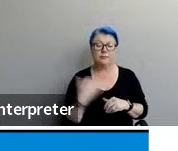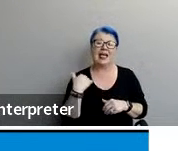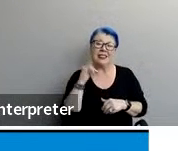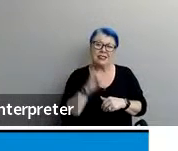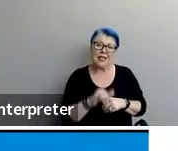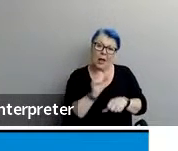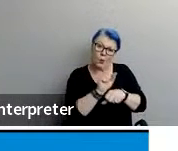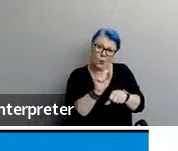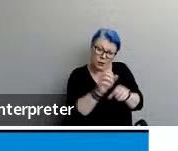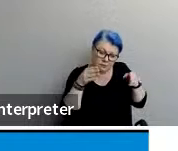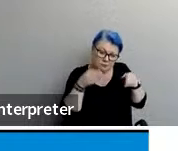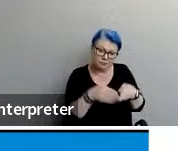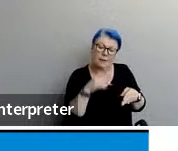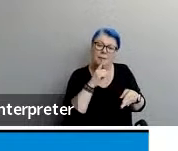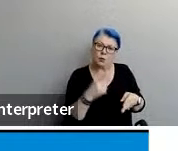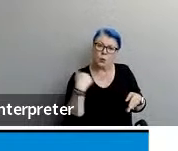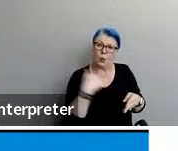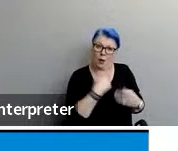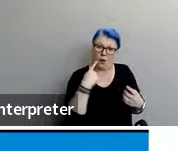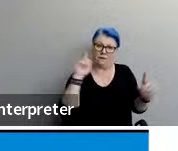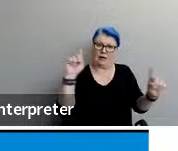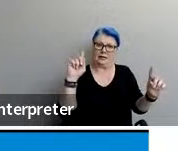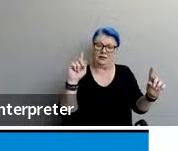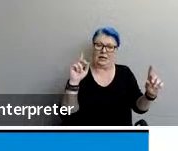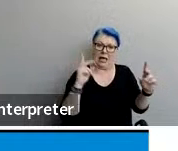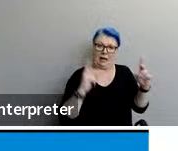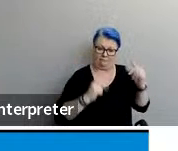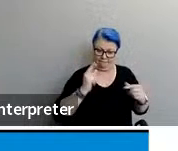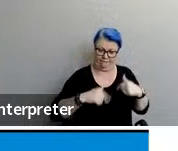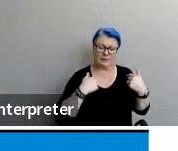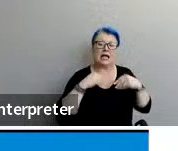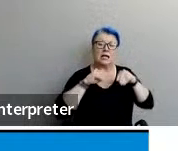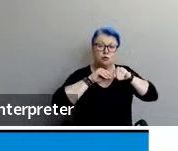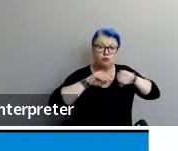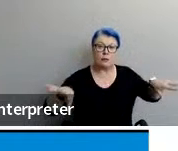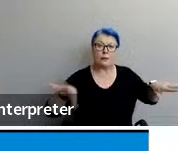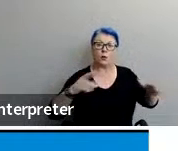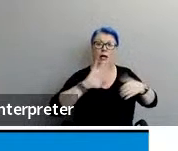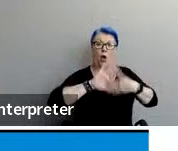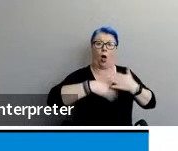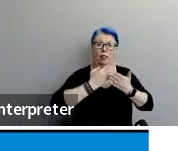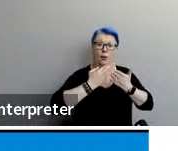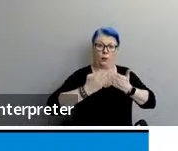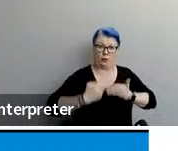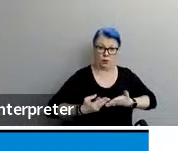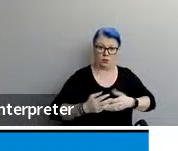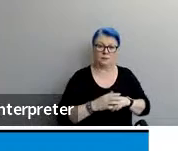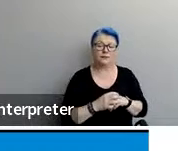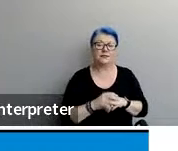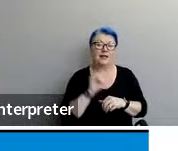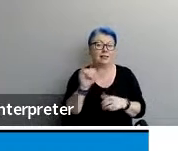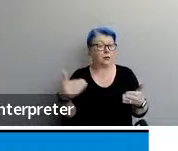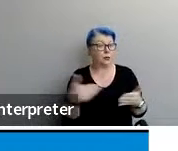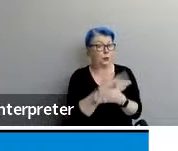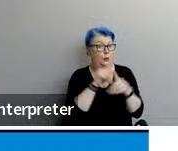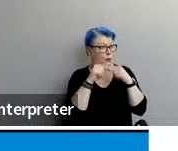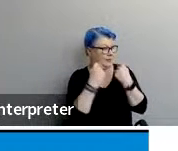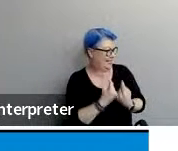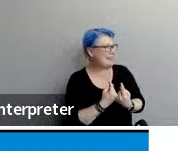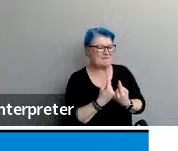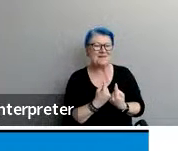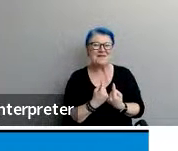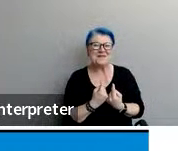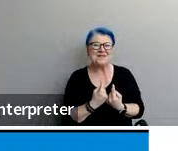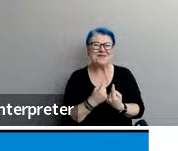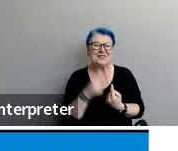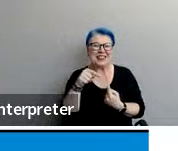the making sure we're effectively and efficiently distributing those resources. And so that is a brand new team, remember, this year.